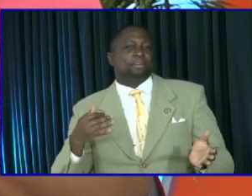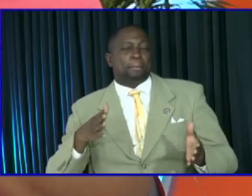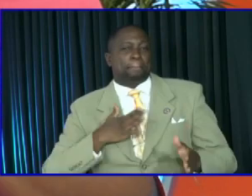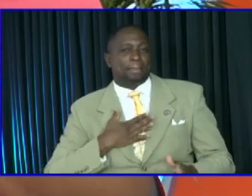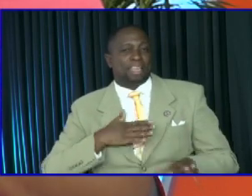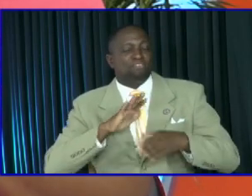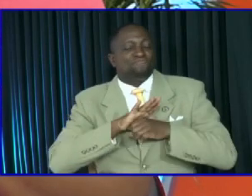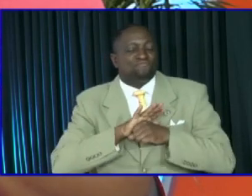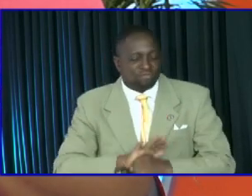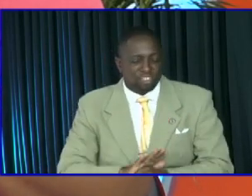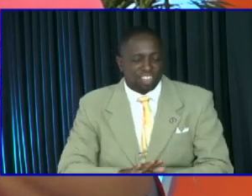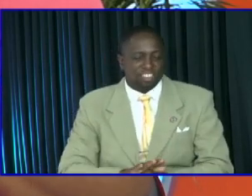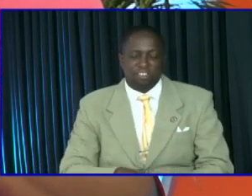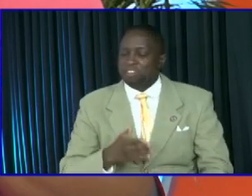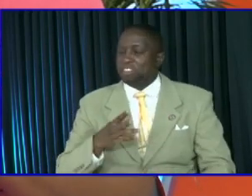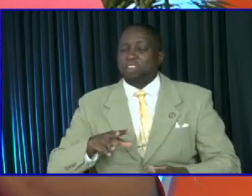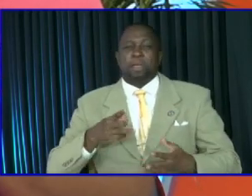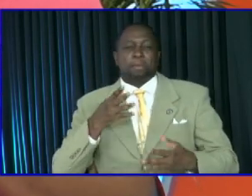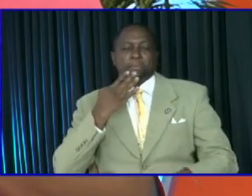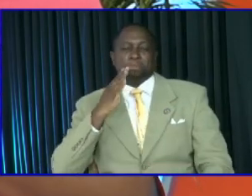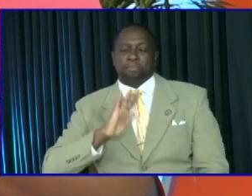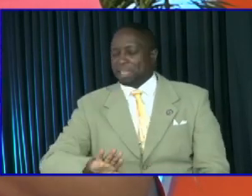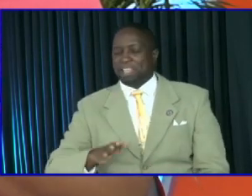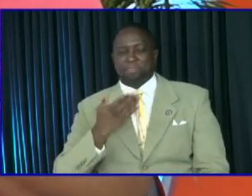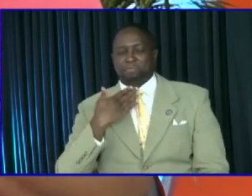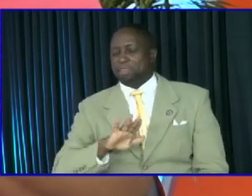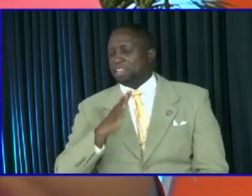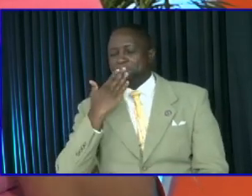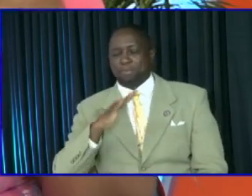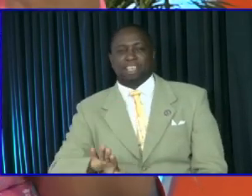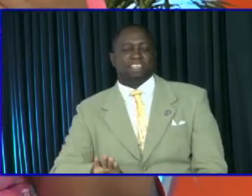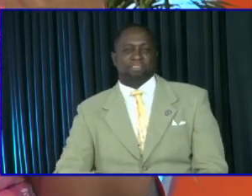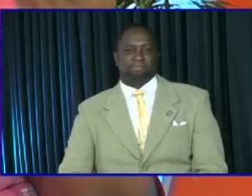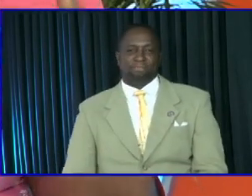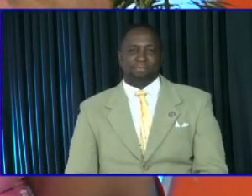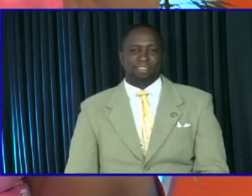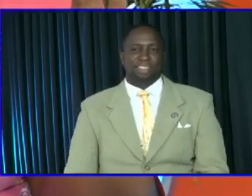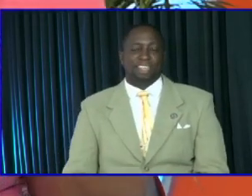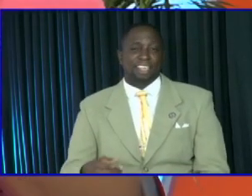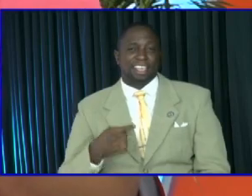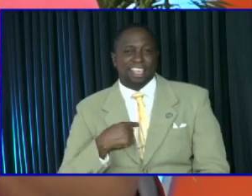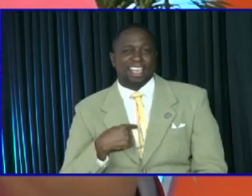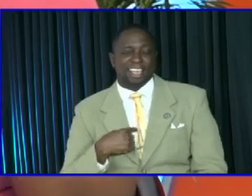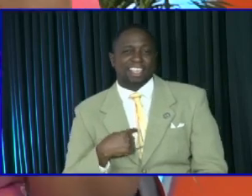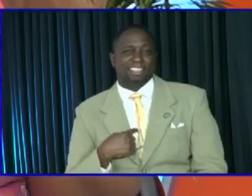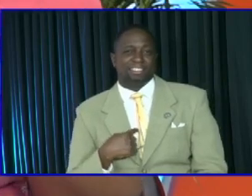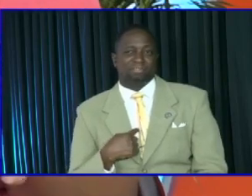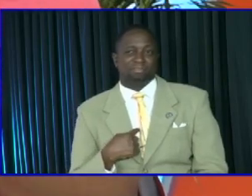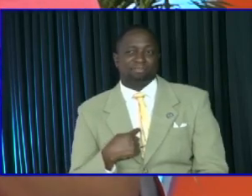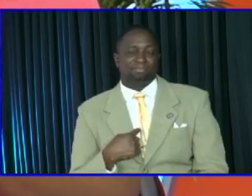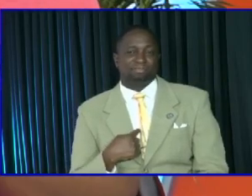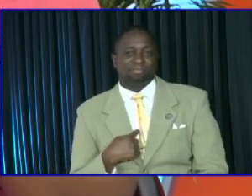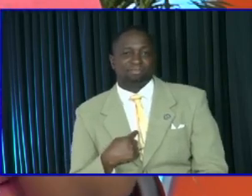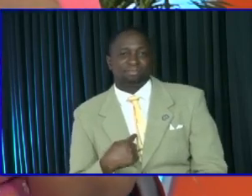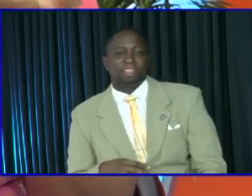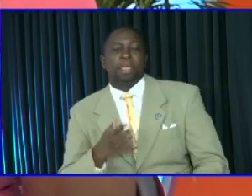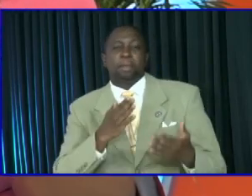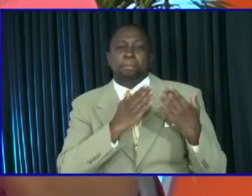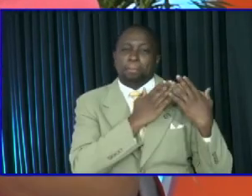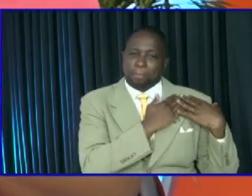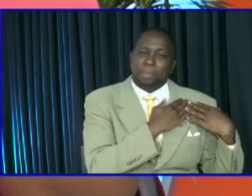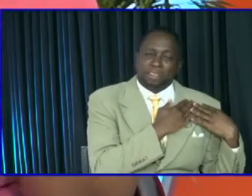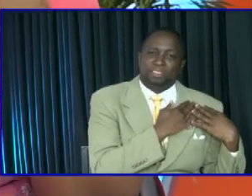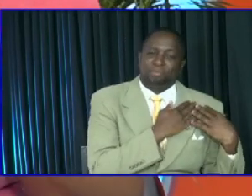really bad. It took a turn for the worse. I endured that for 1 year while praying,